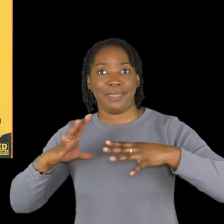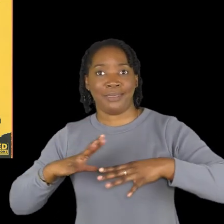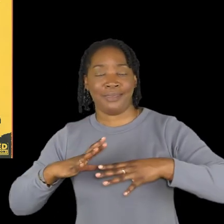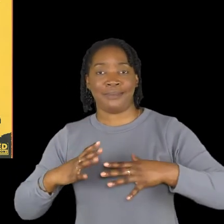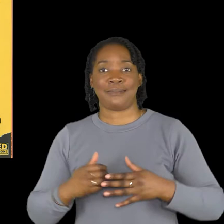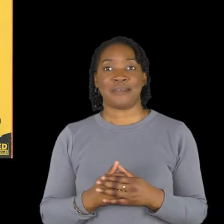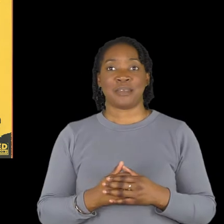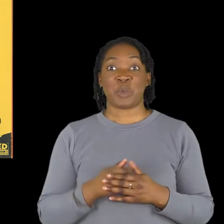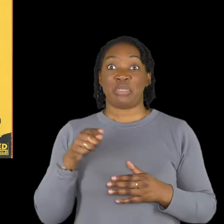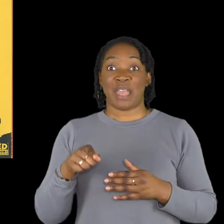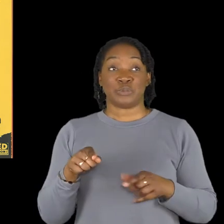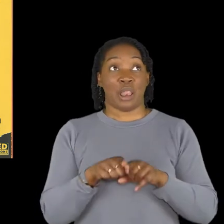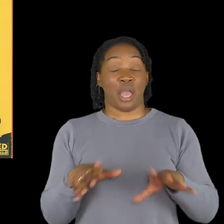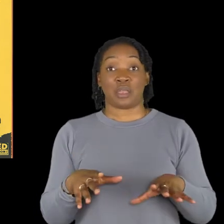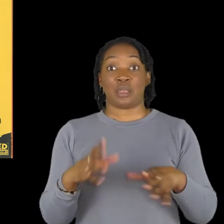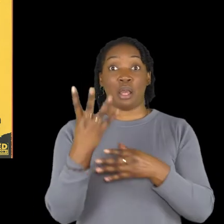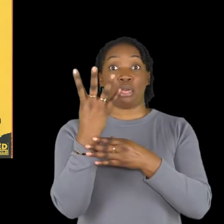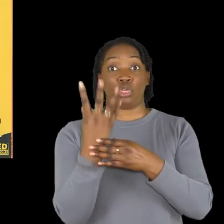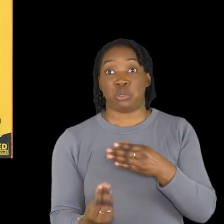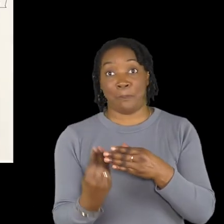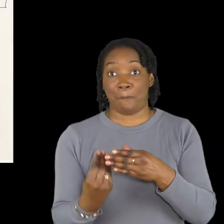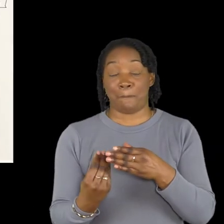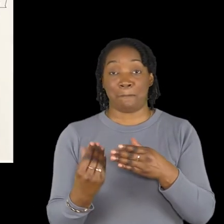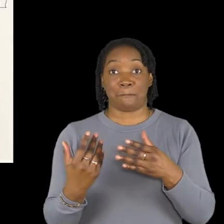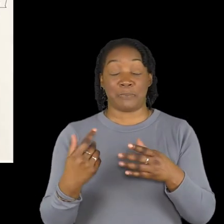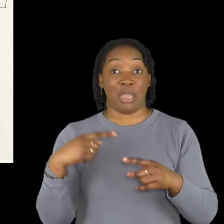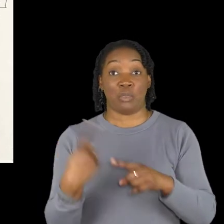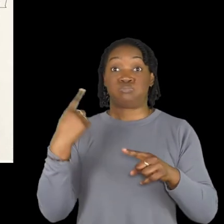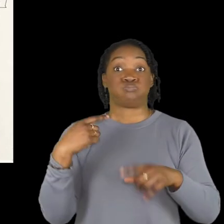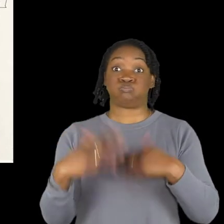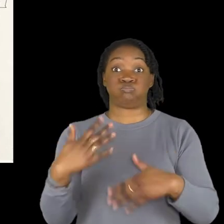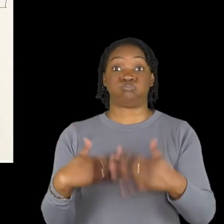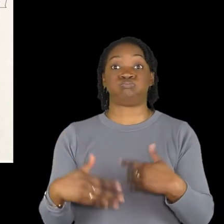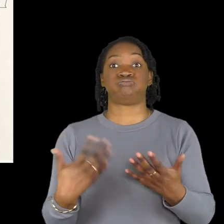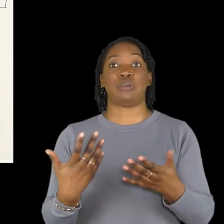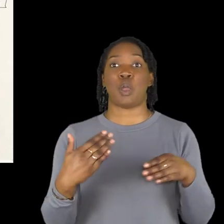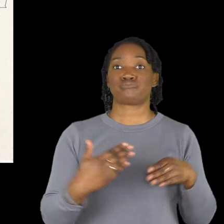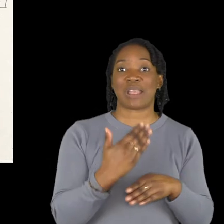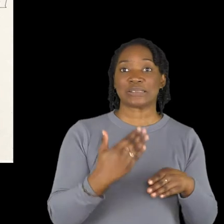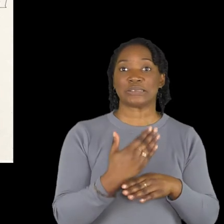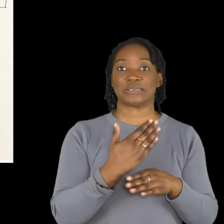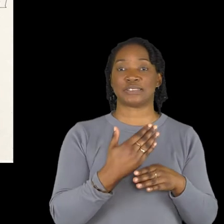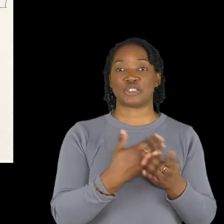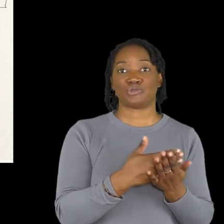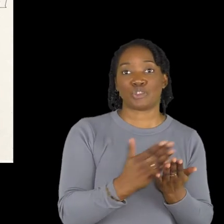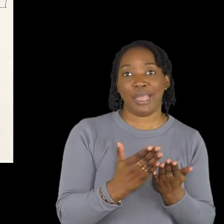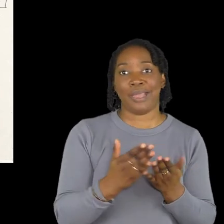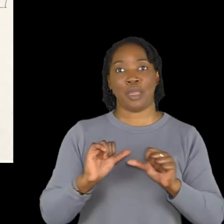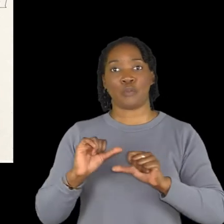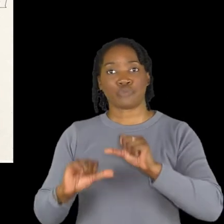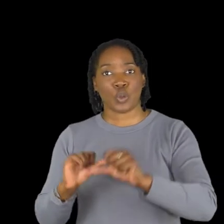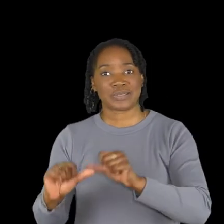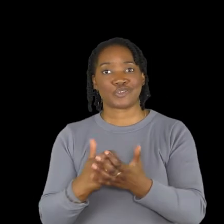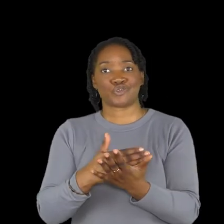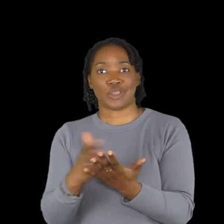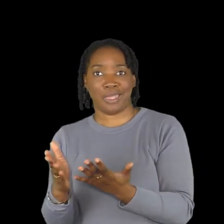in. But it was a baptism of fire. We shared practice and we shared